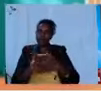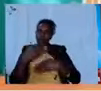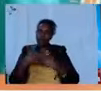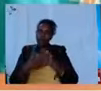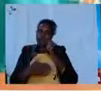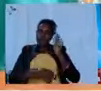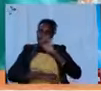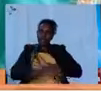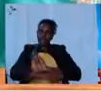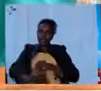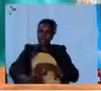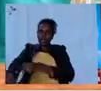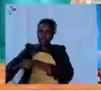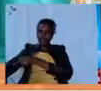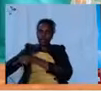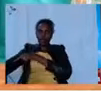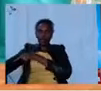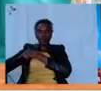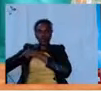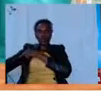Savior all the day